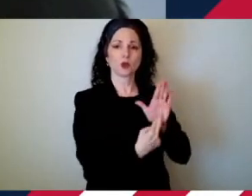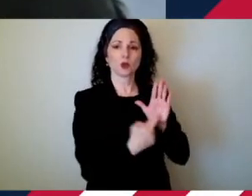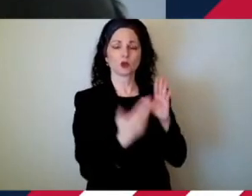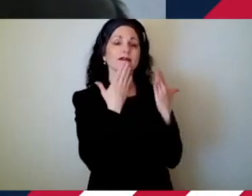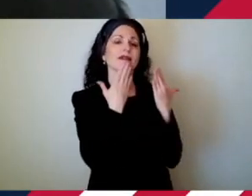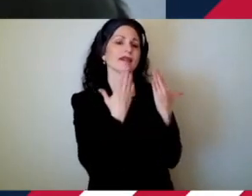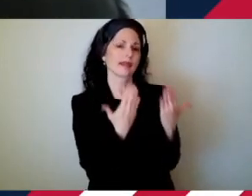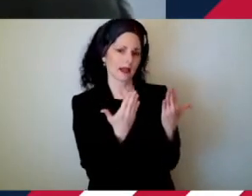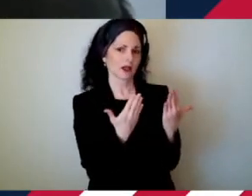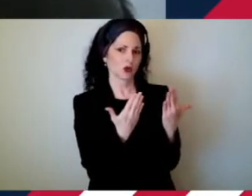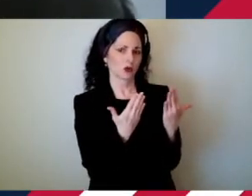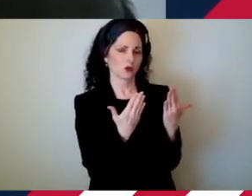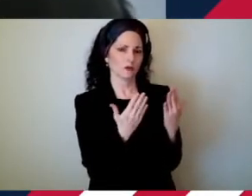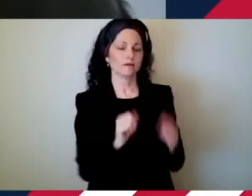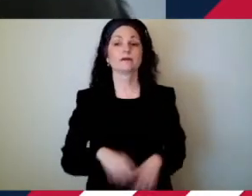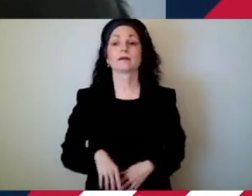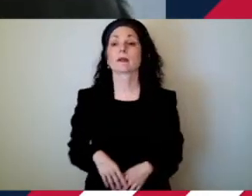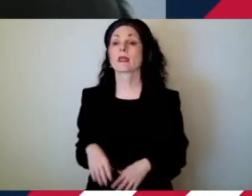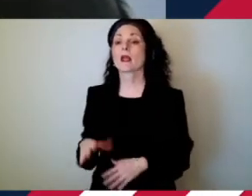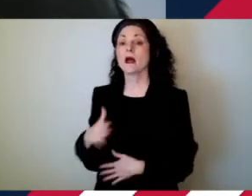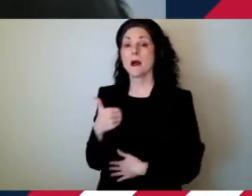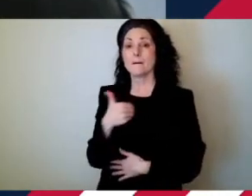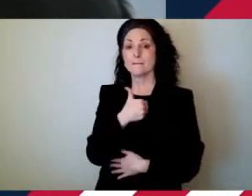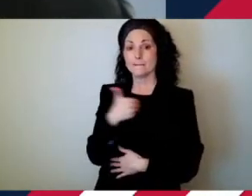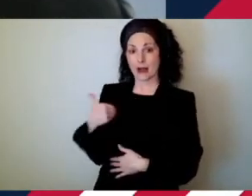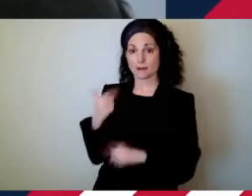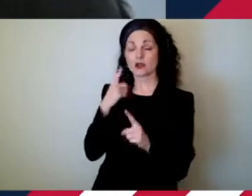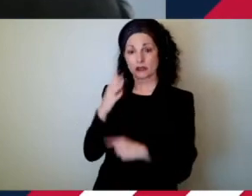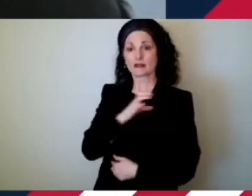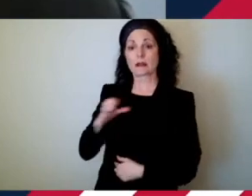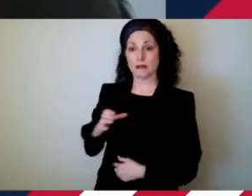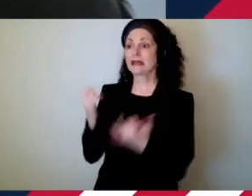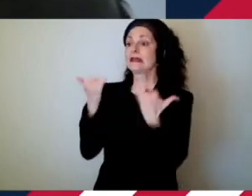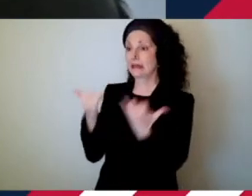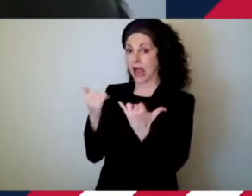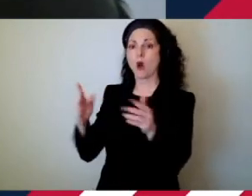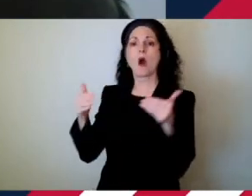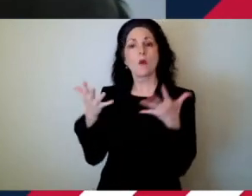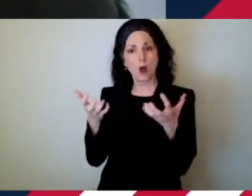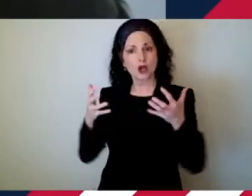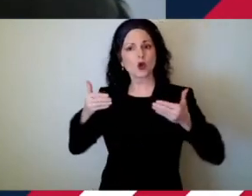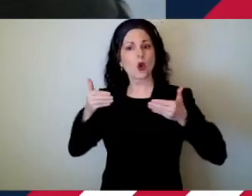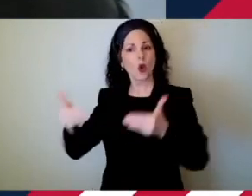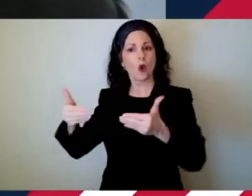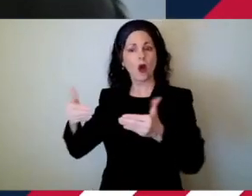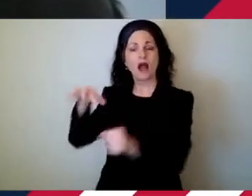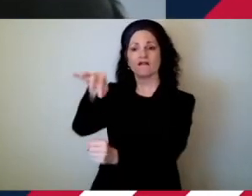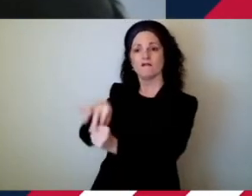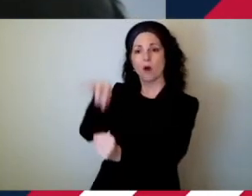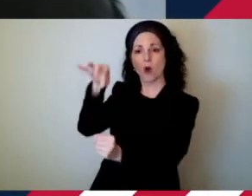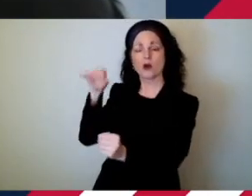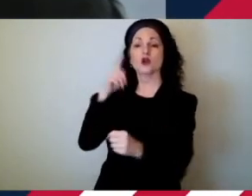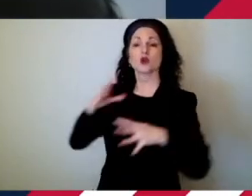Members of the committee should now vote on adoption of the rules of procedure for the convention.